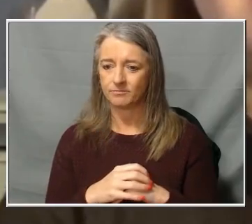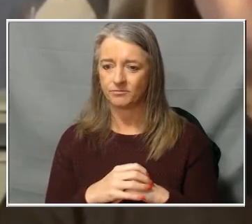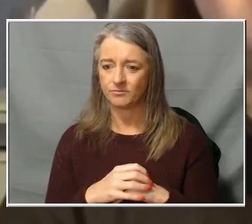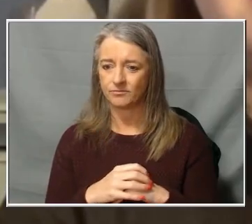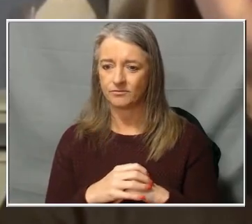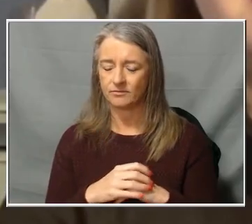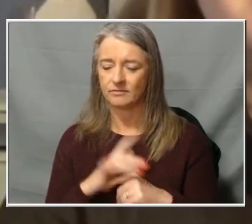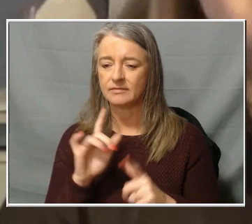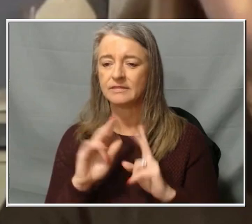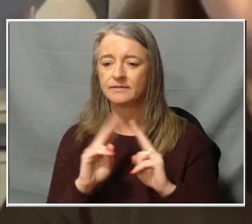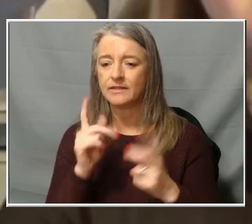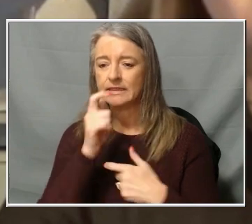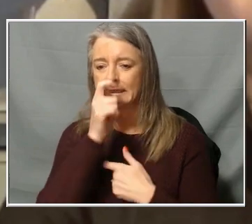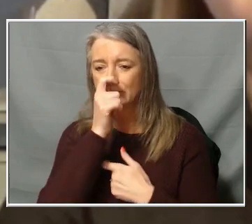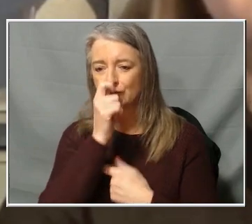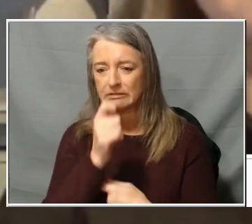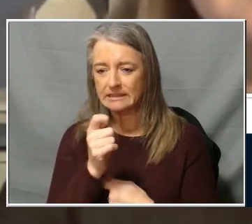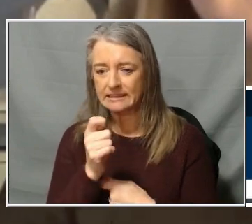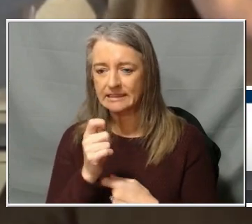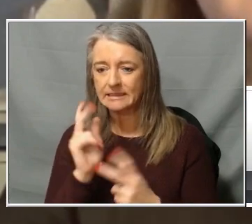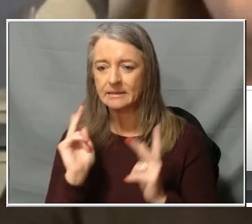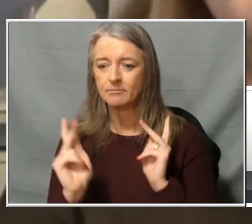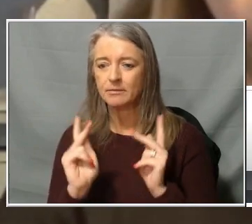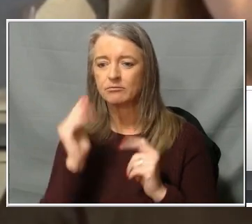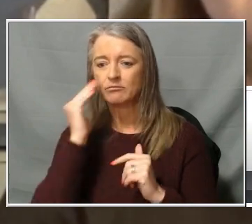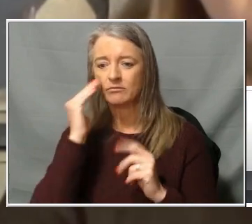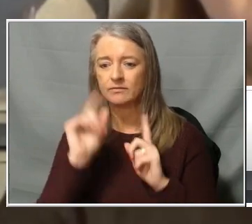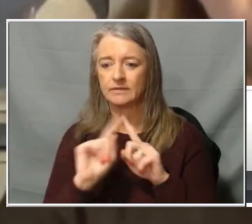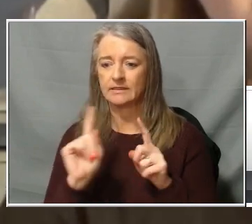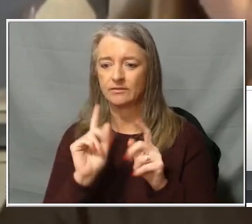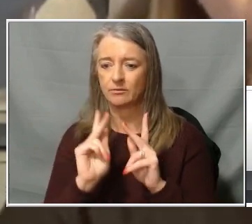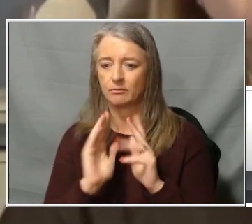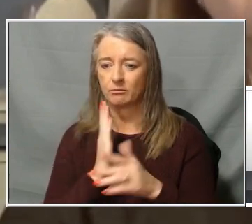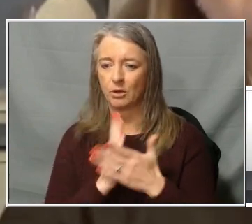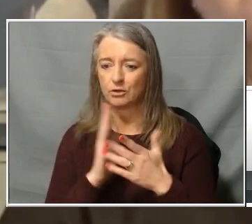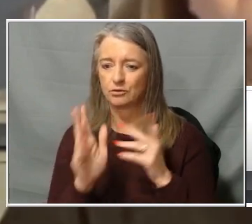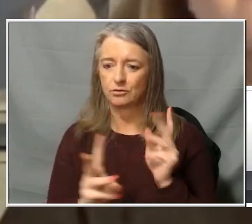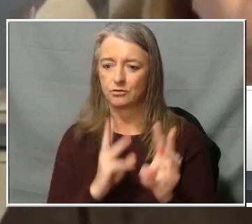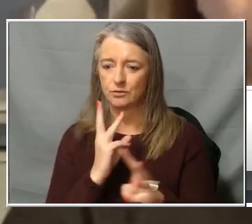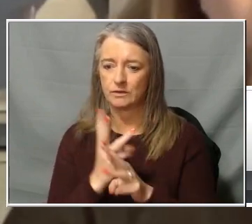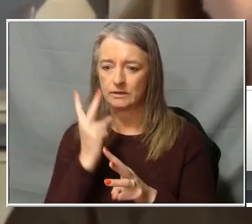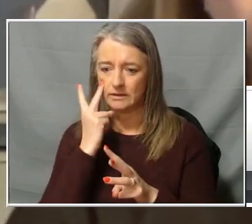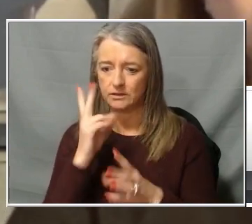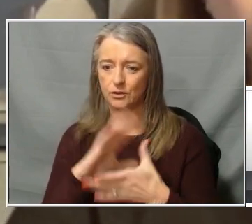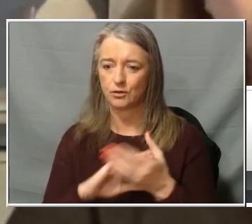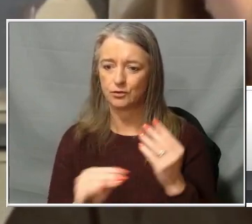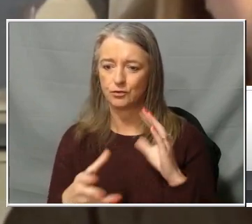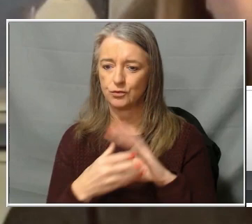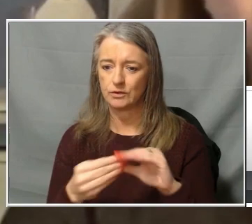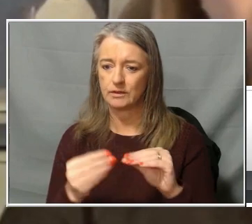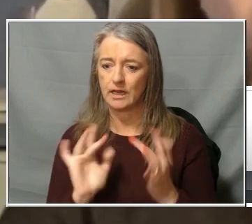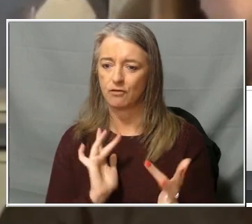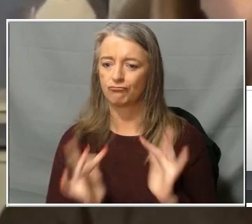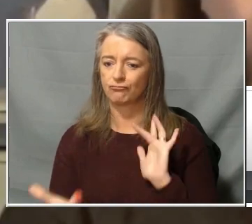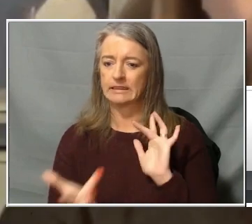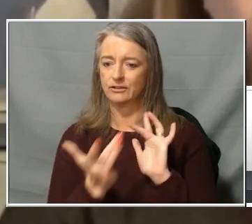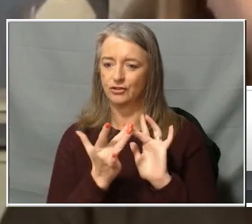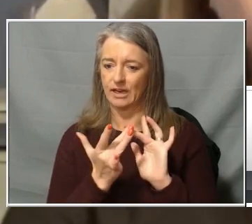It was interesting. People that I knew from different parts of the world had seen her story and reached